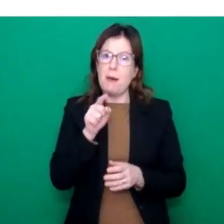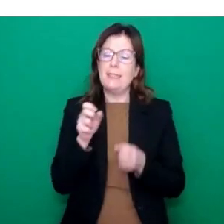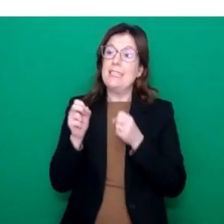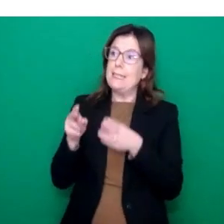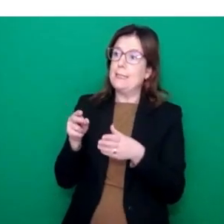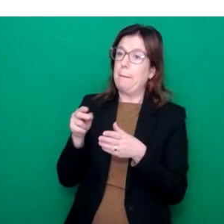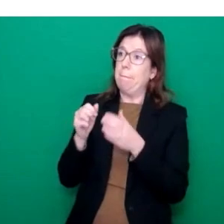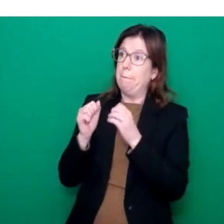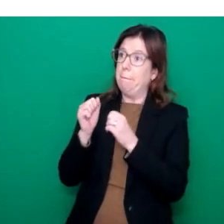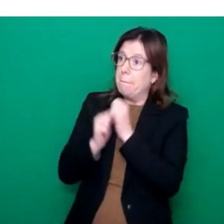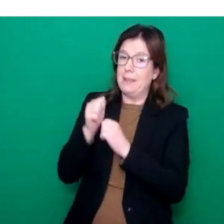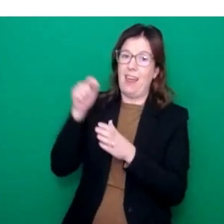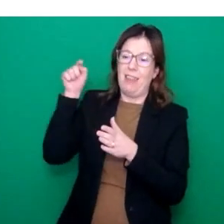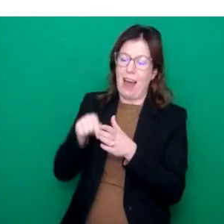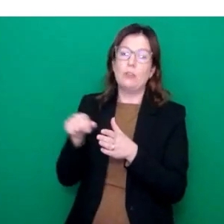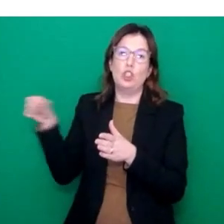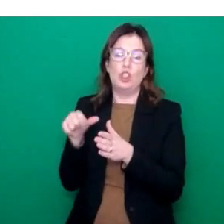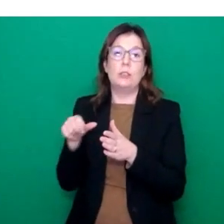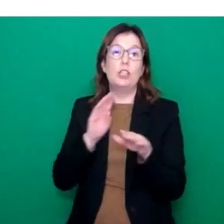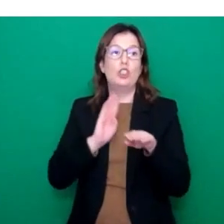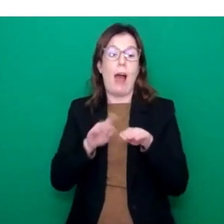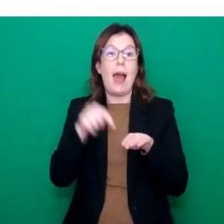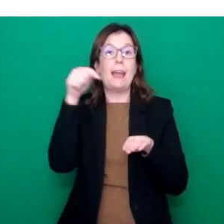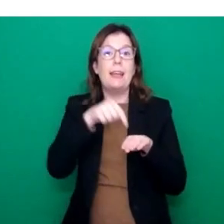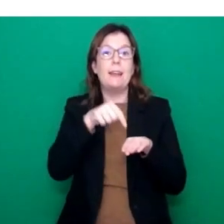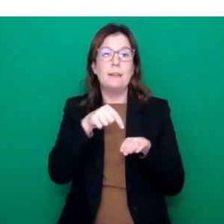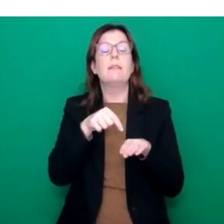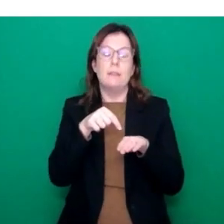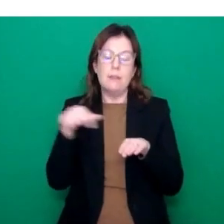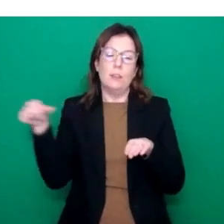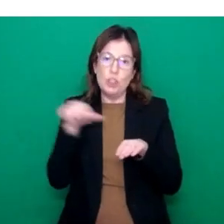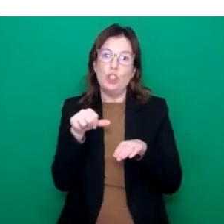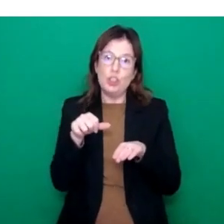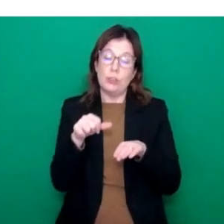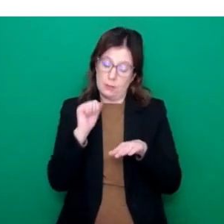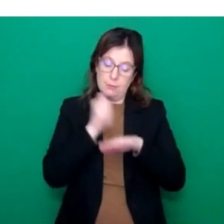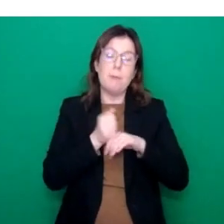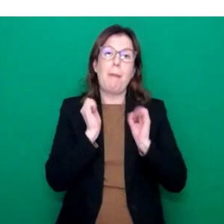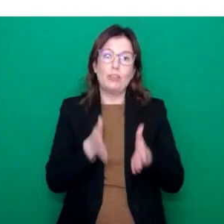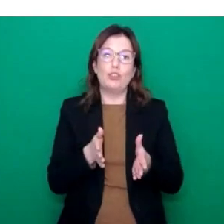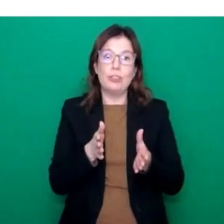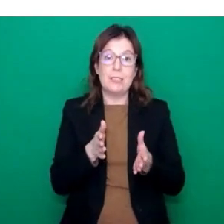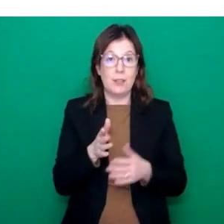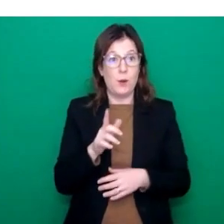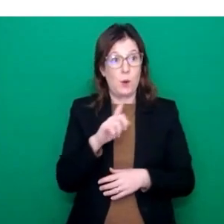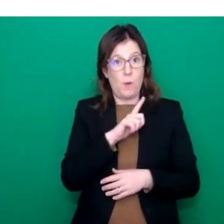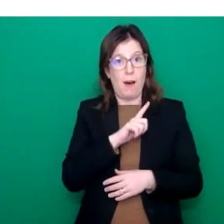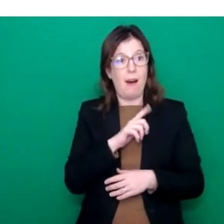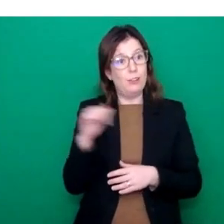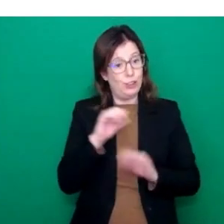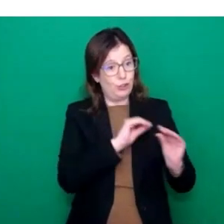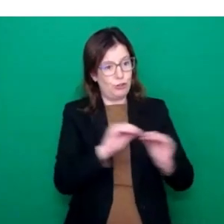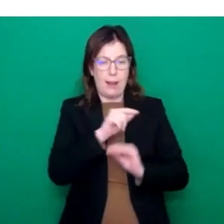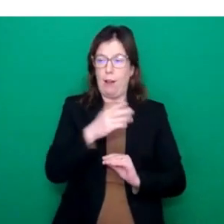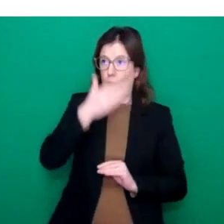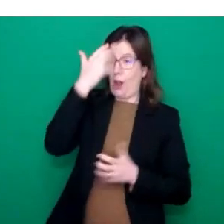it's mandatory actually, and that these spaces exist specifically to think about how we can work differently with others. And of course,